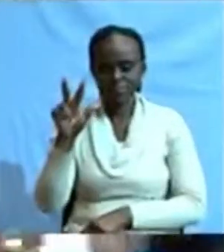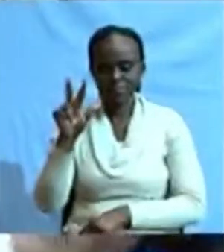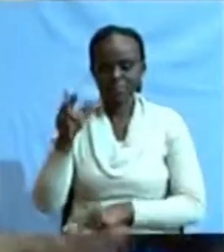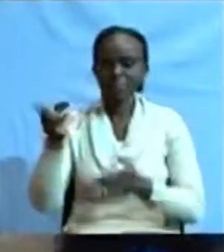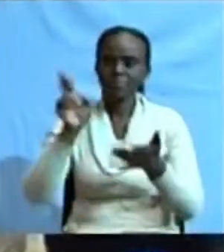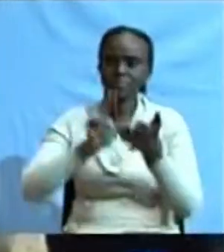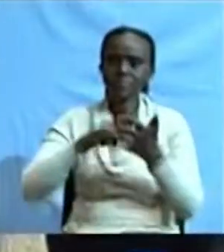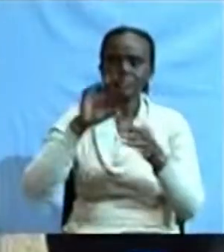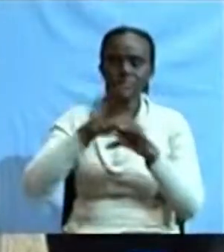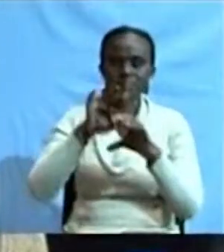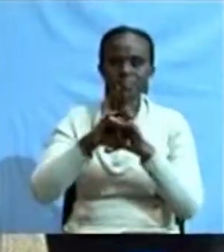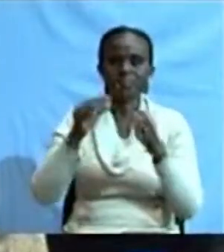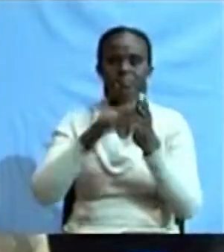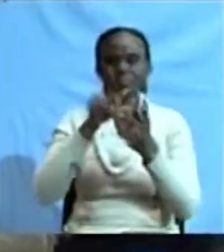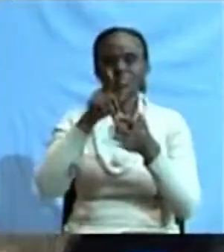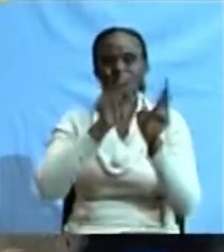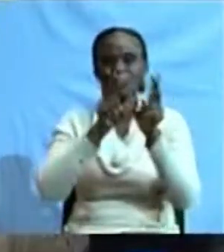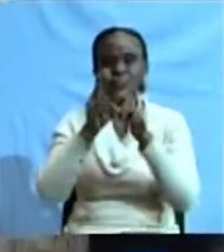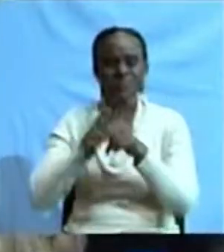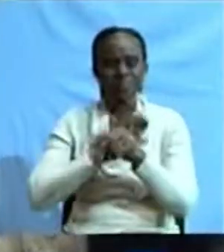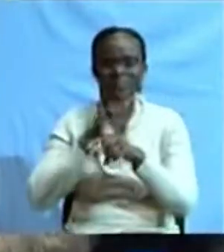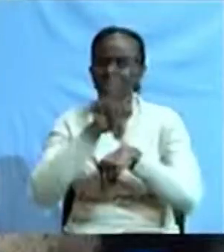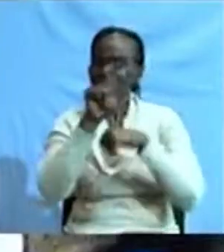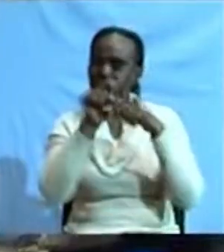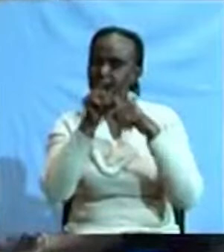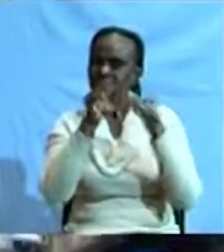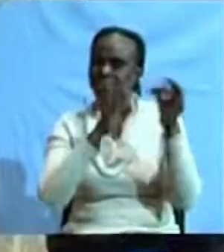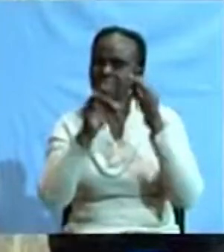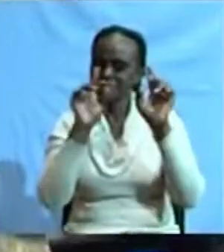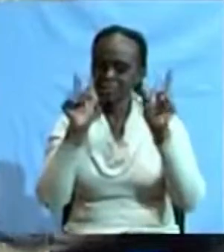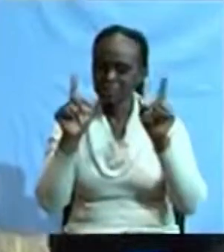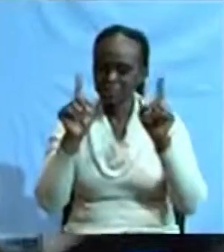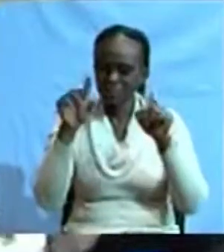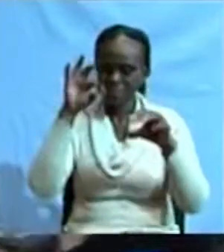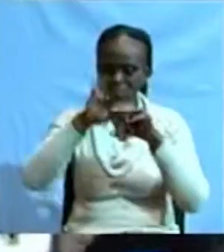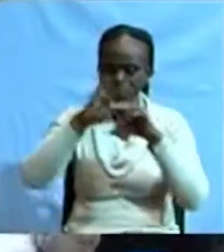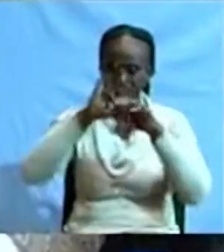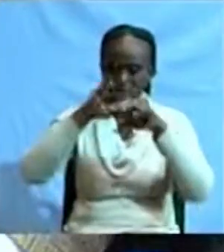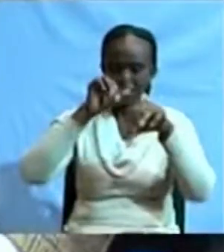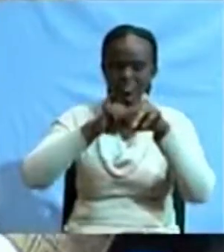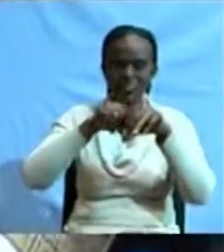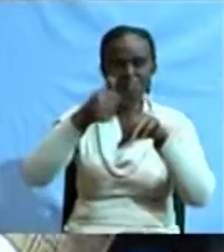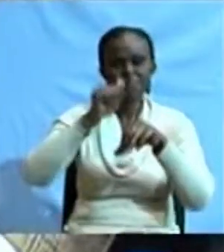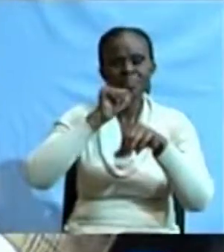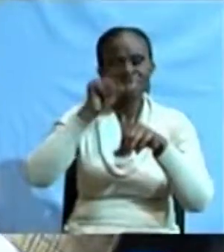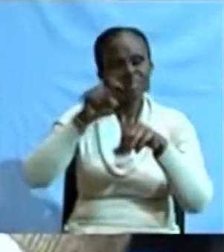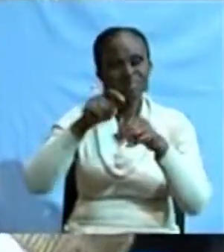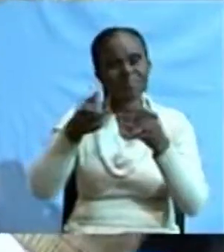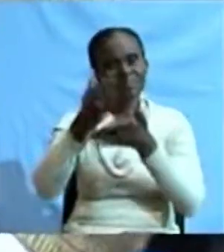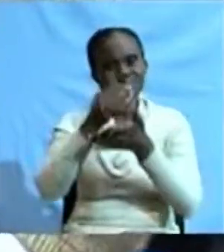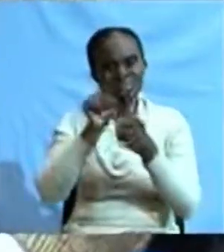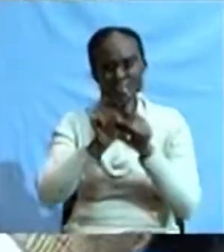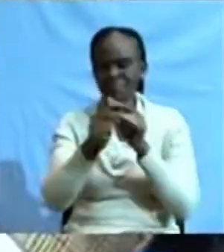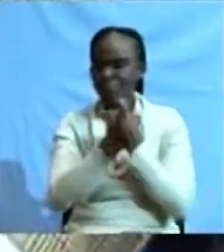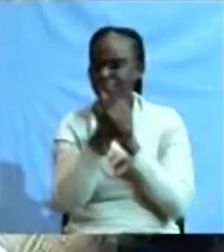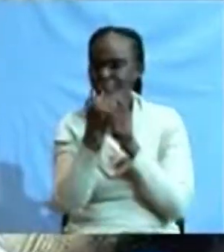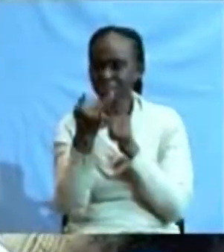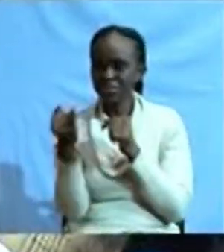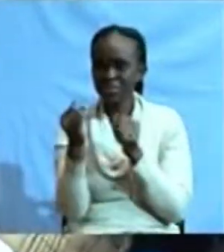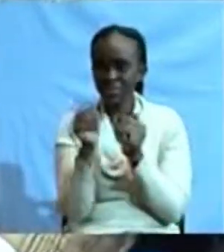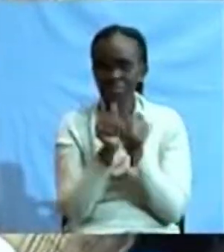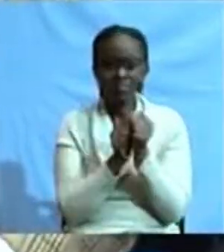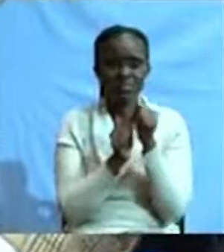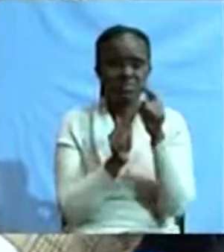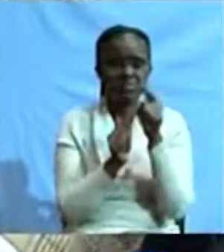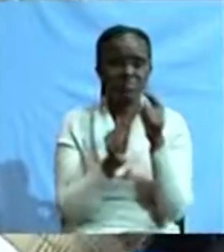will come. You have not answered my question. Where is it stated that during elections you should not suppose collect? And the other issue about rates is that